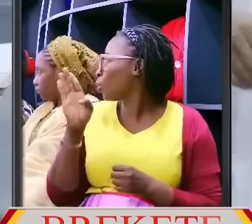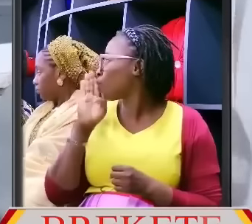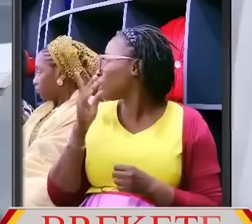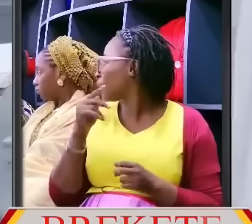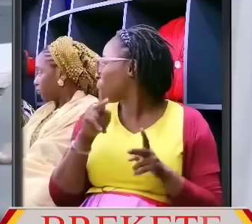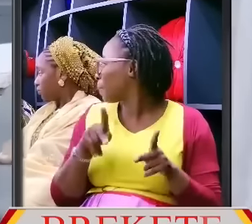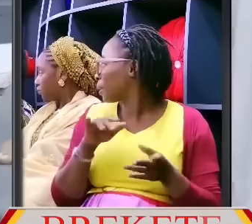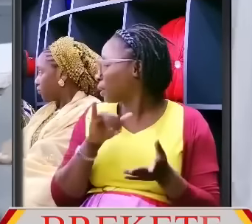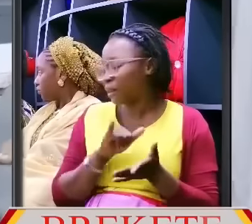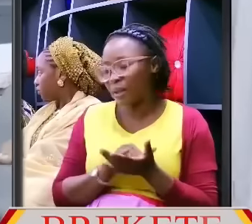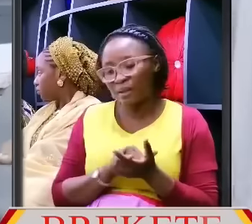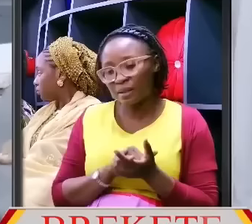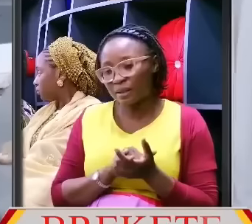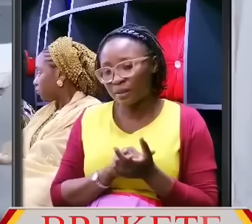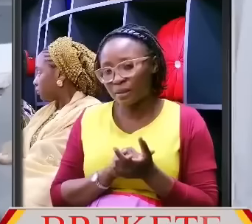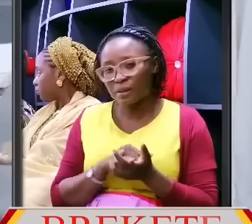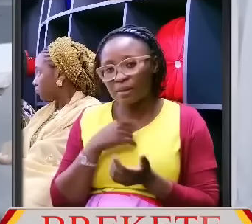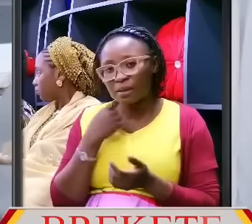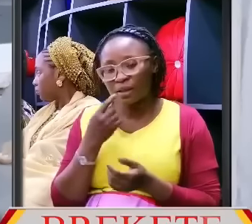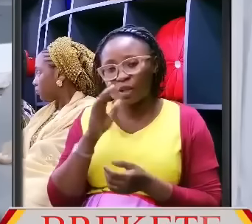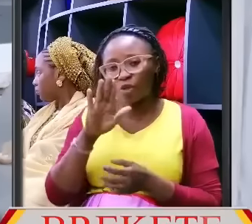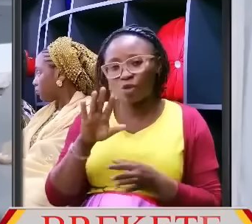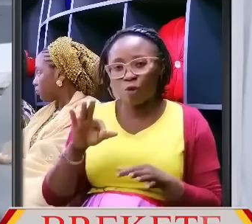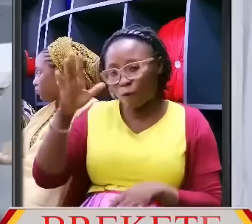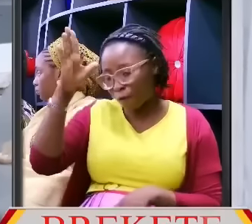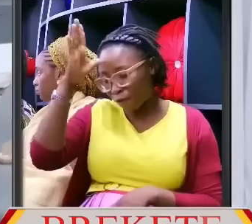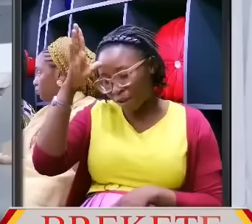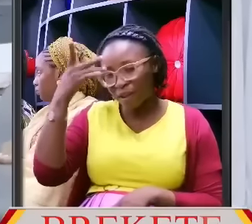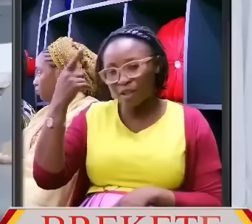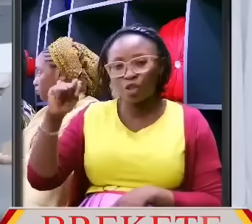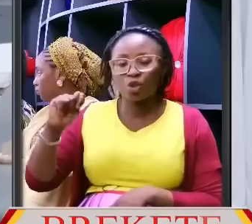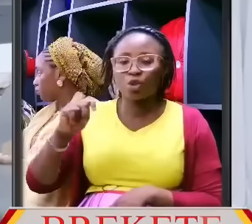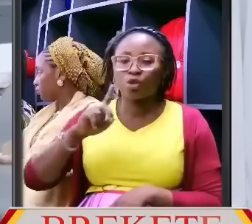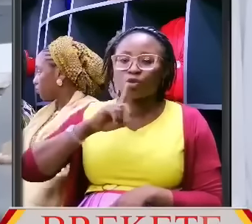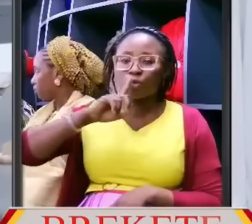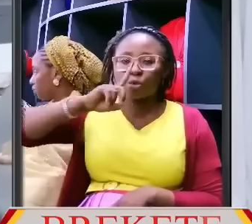person where you fit, tell your father the truth.